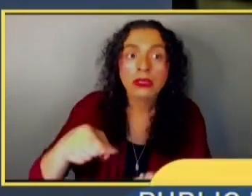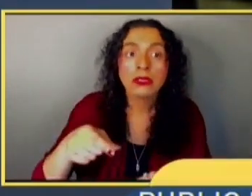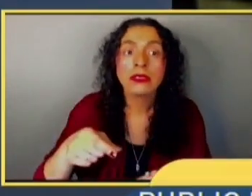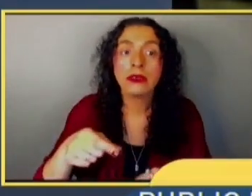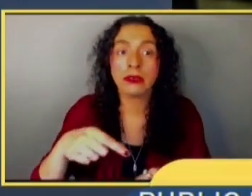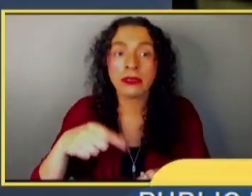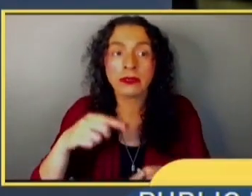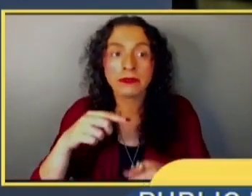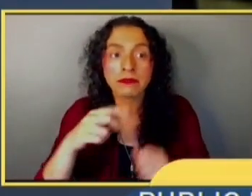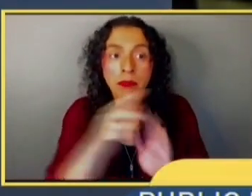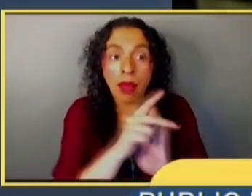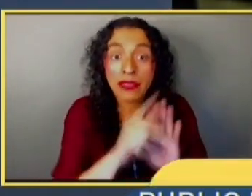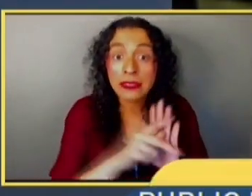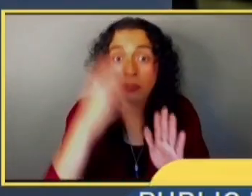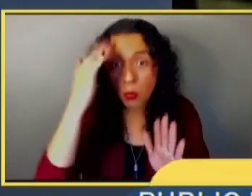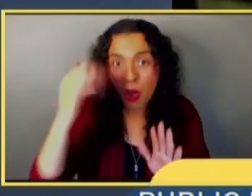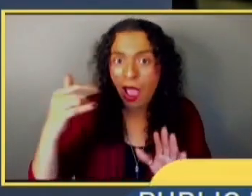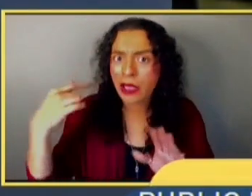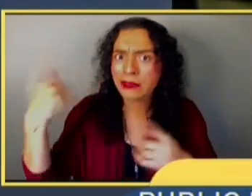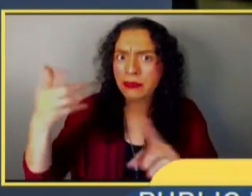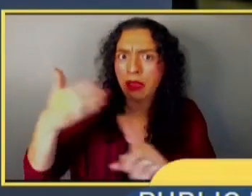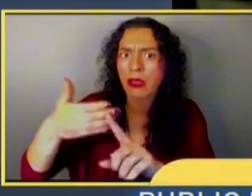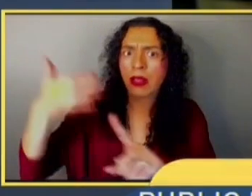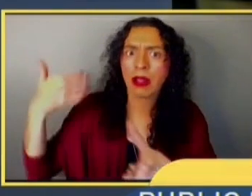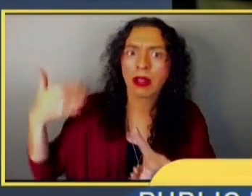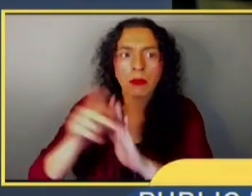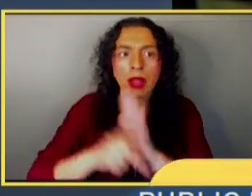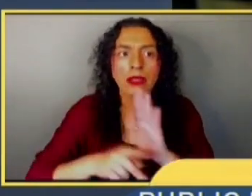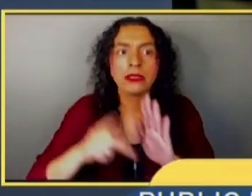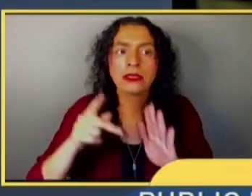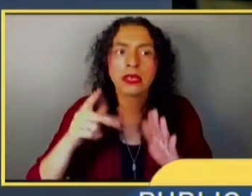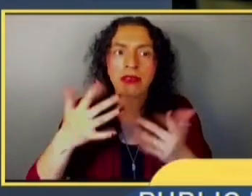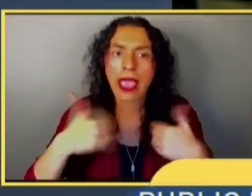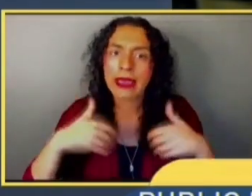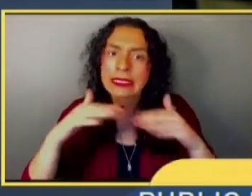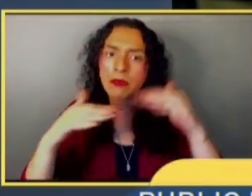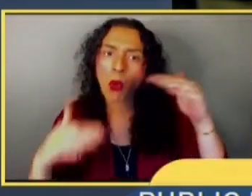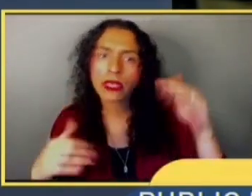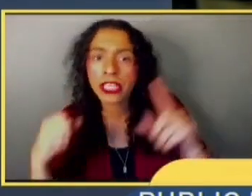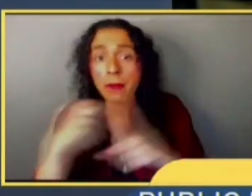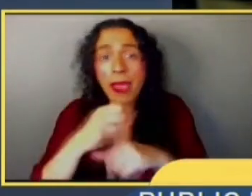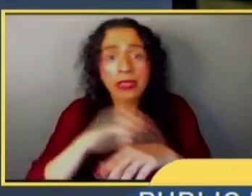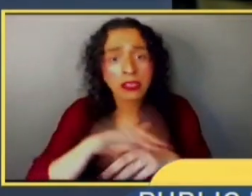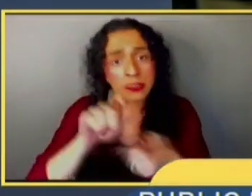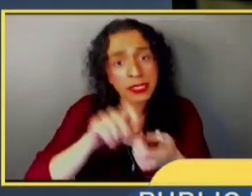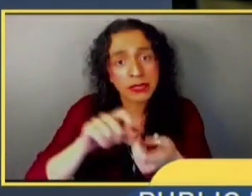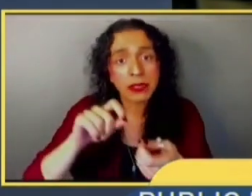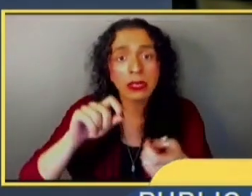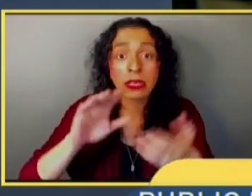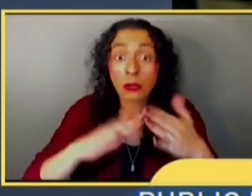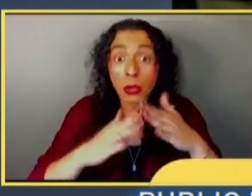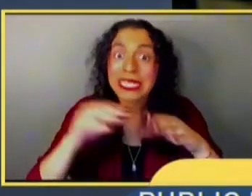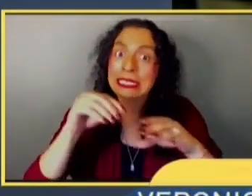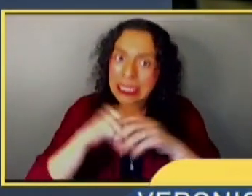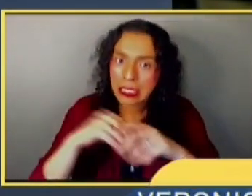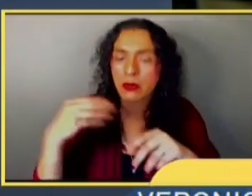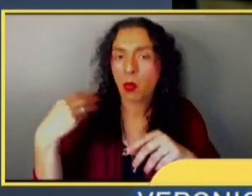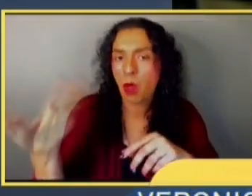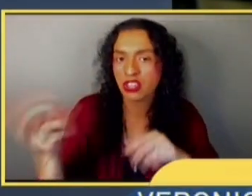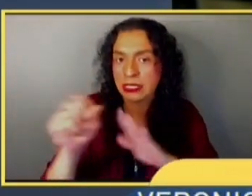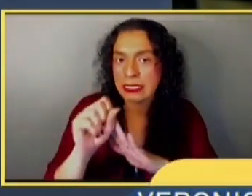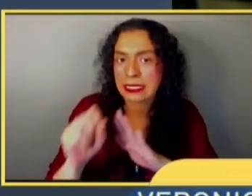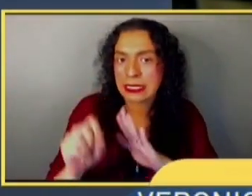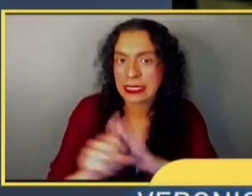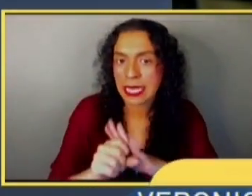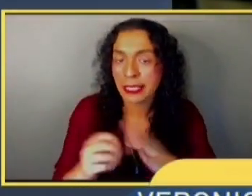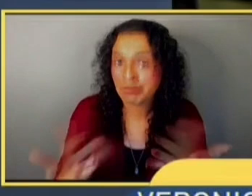that past policies have had disparate and disproportionate impacts on certain communities in Washington state. There was